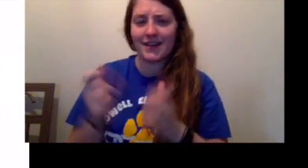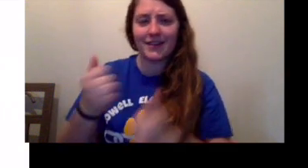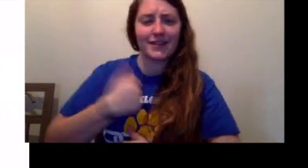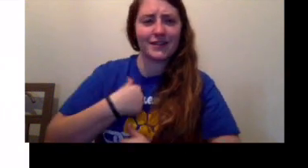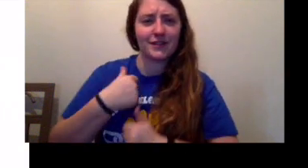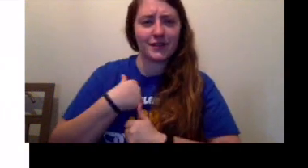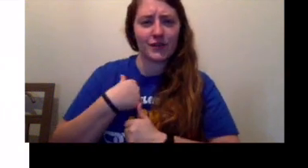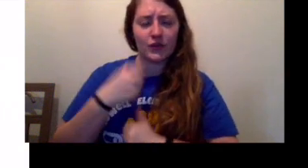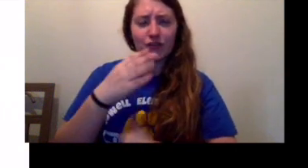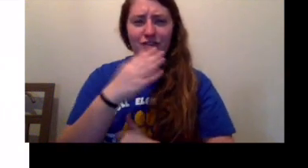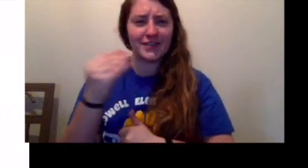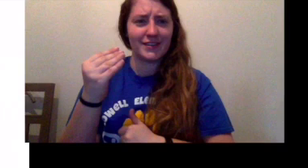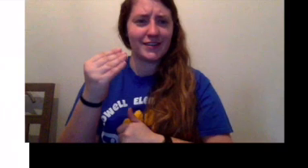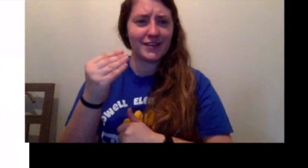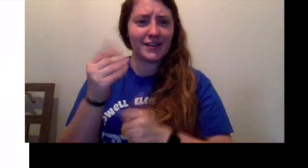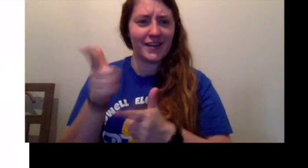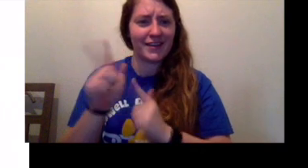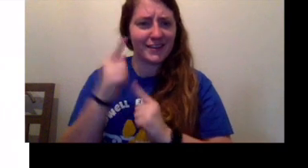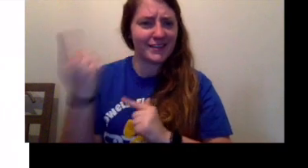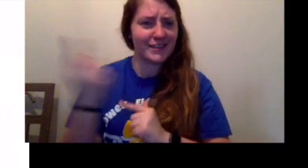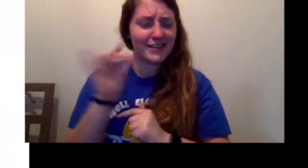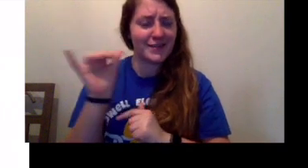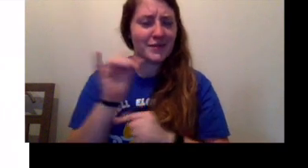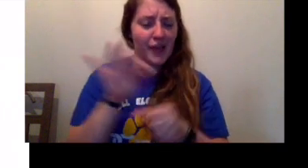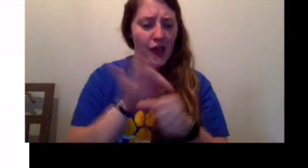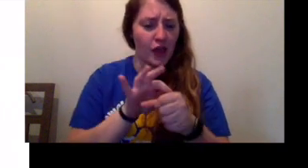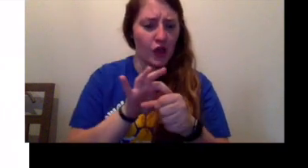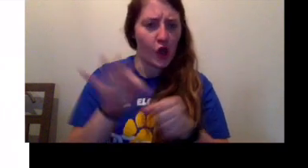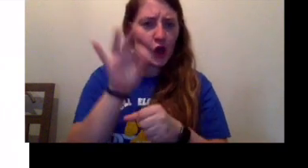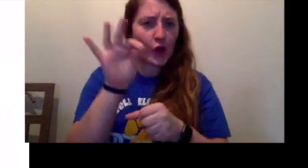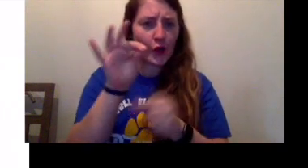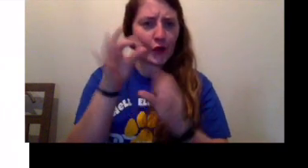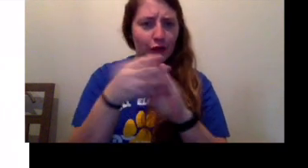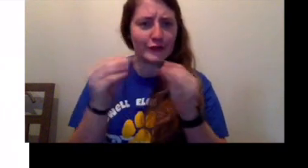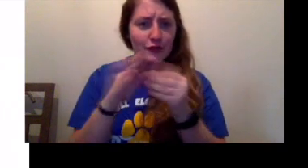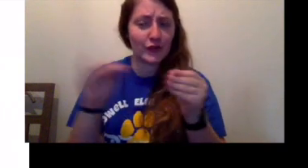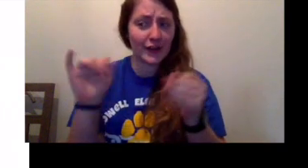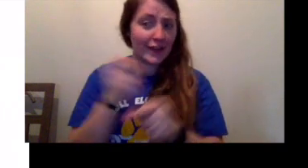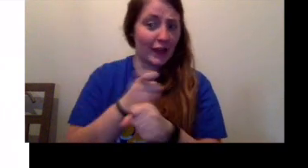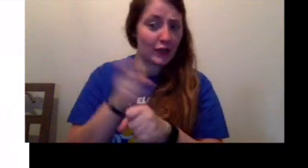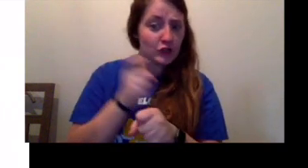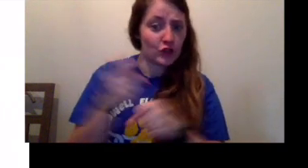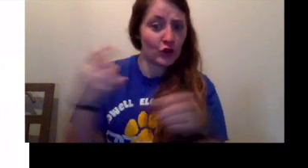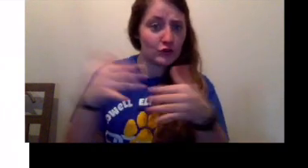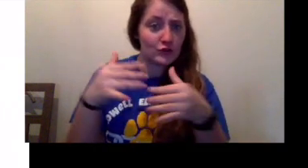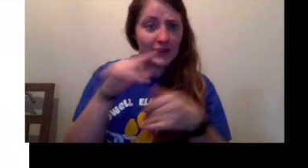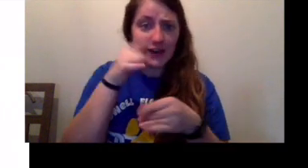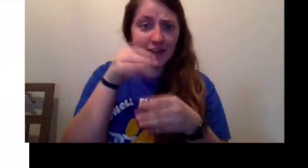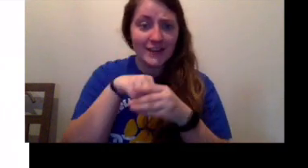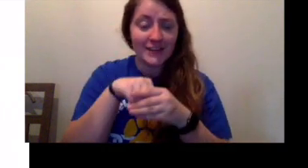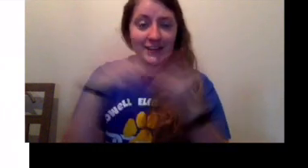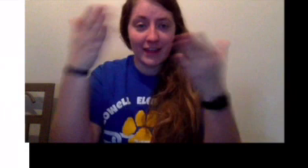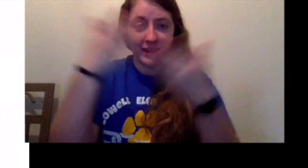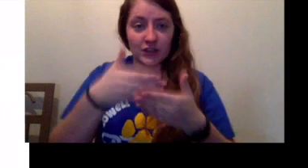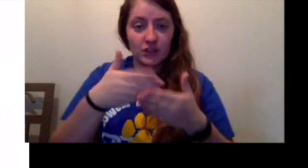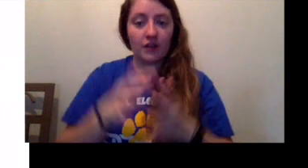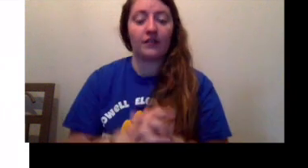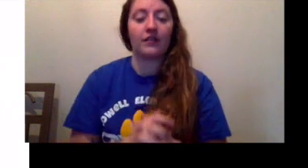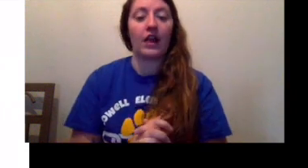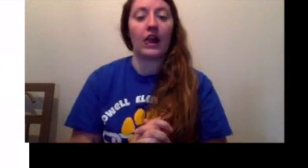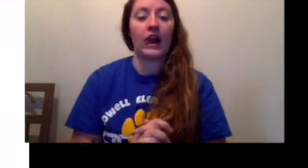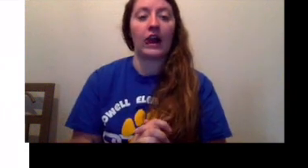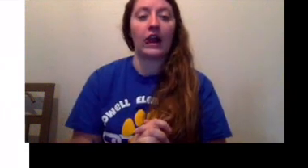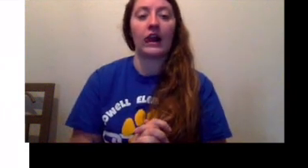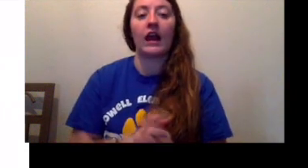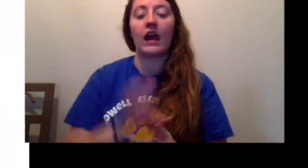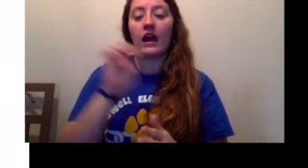more than a ghost story, a joke with which to frighten children in the dark. Ellen appeared in the kitchen